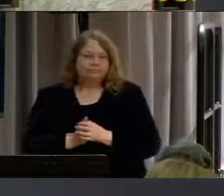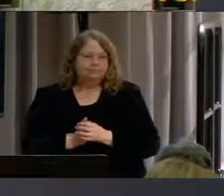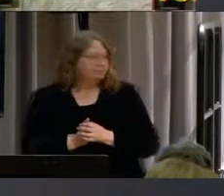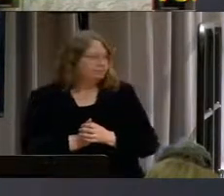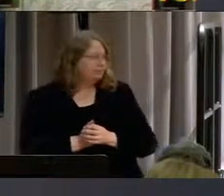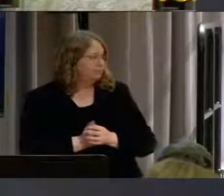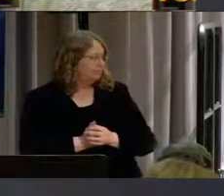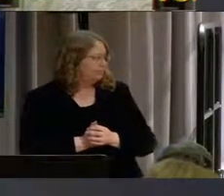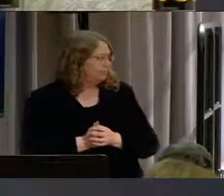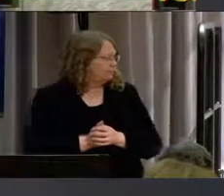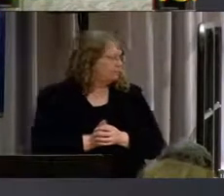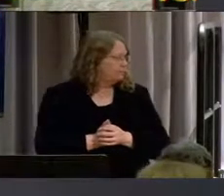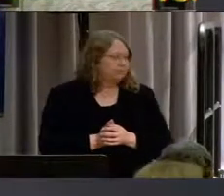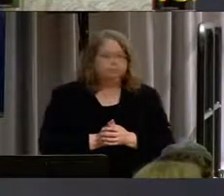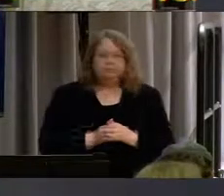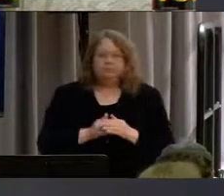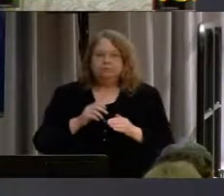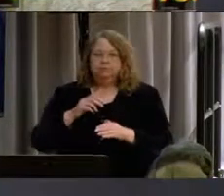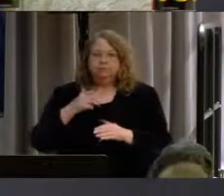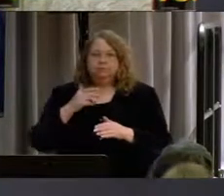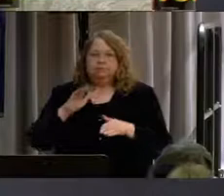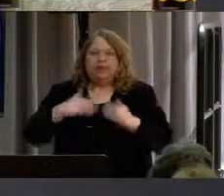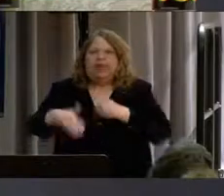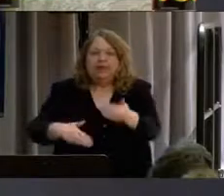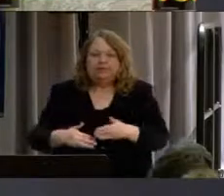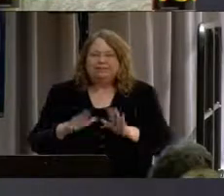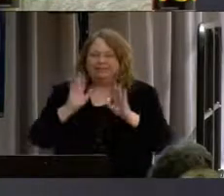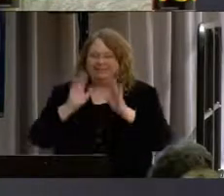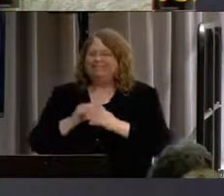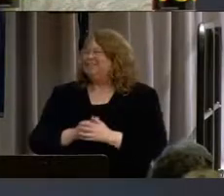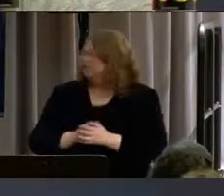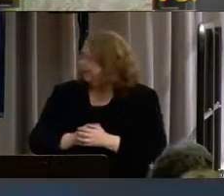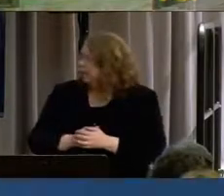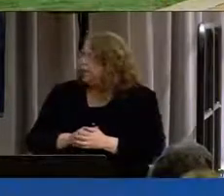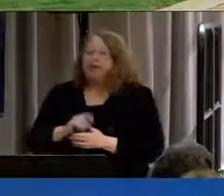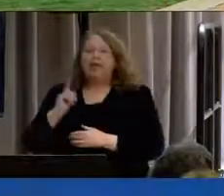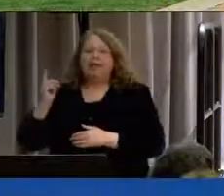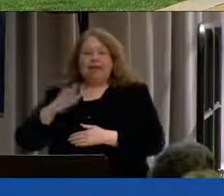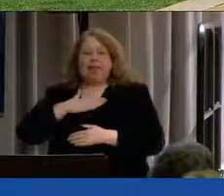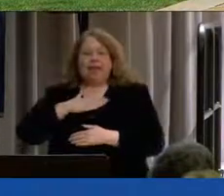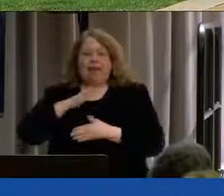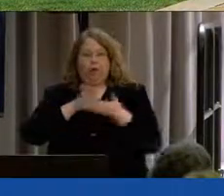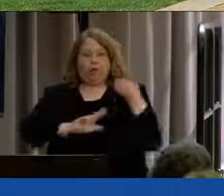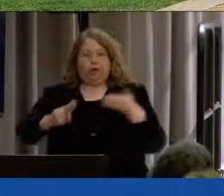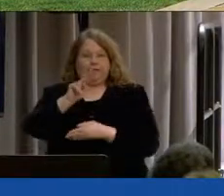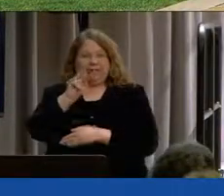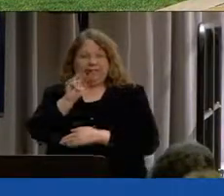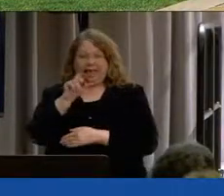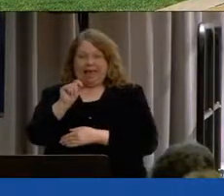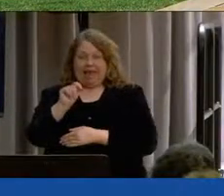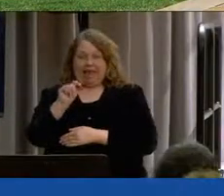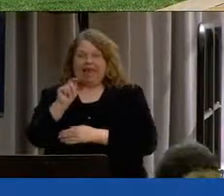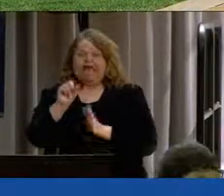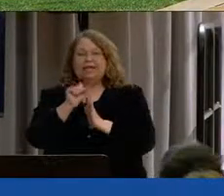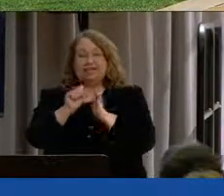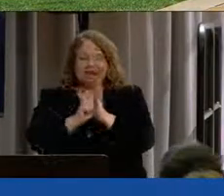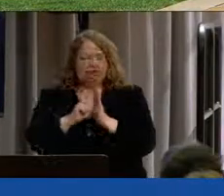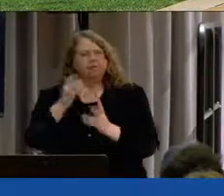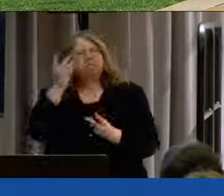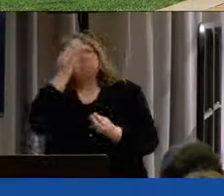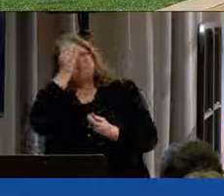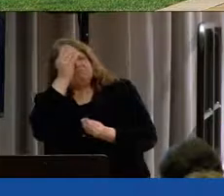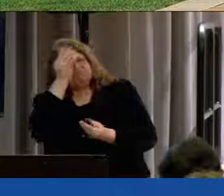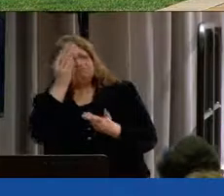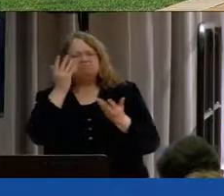Now it went 10 steps too far. There we go. So this is my university, Kent State University, and so we might start thinking